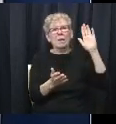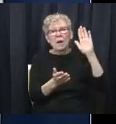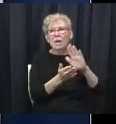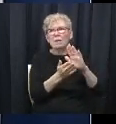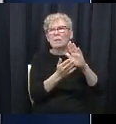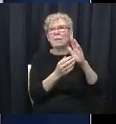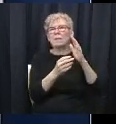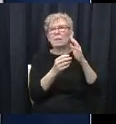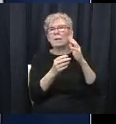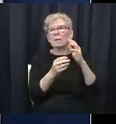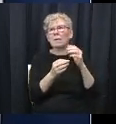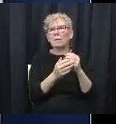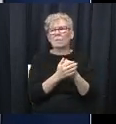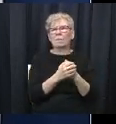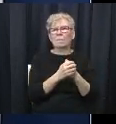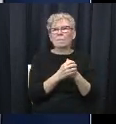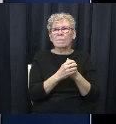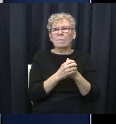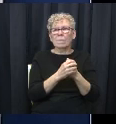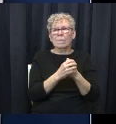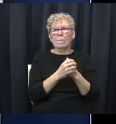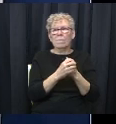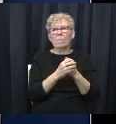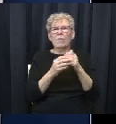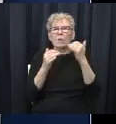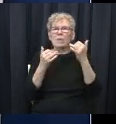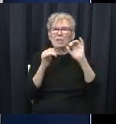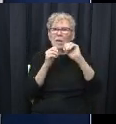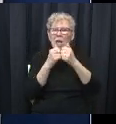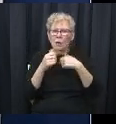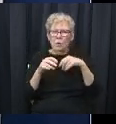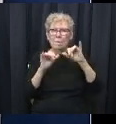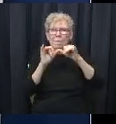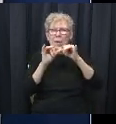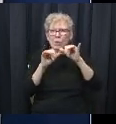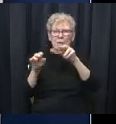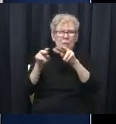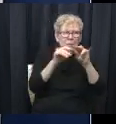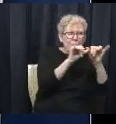makes a tangible difference on saving lives. While